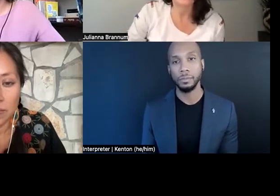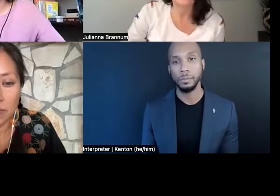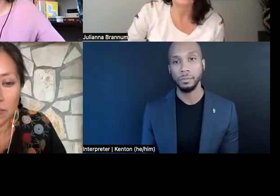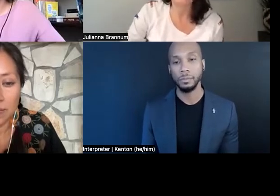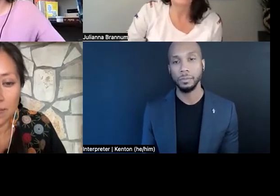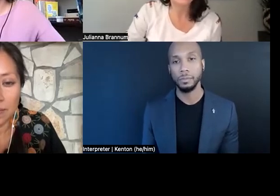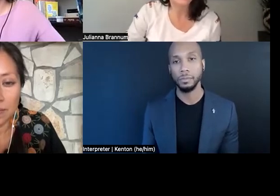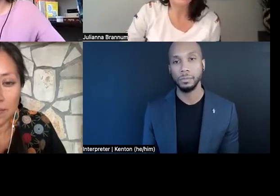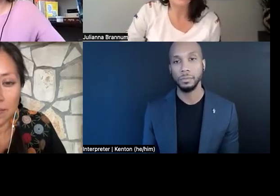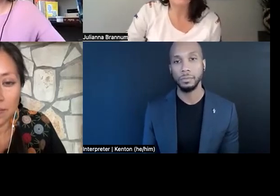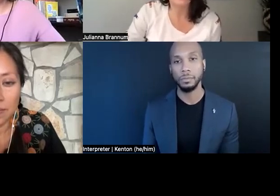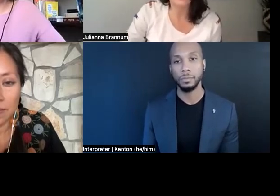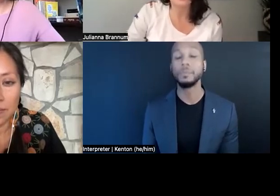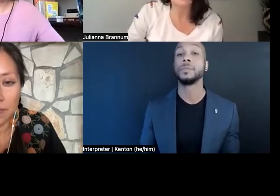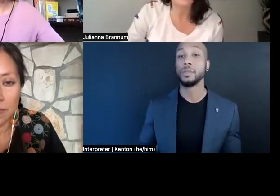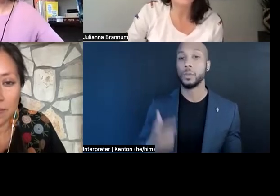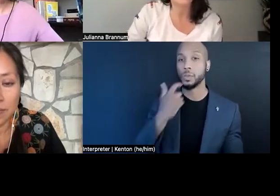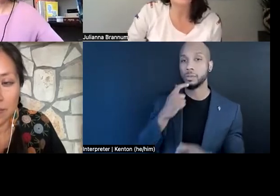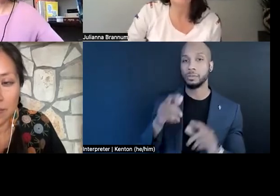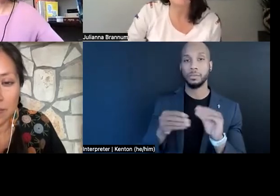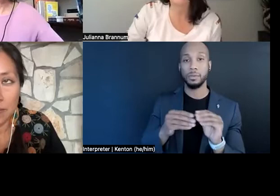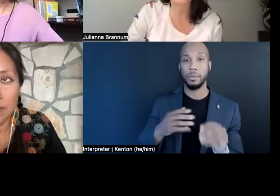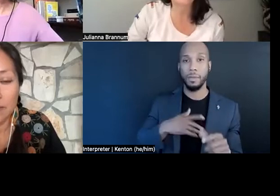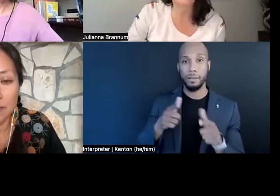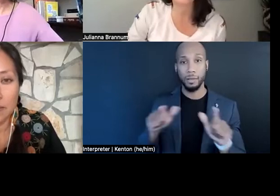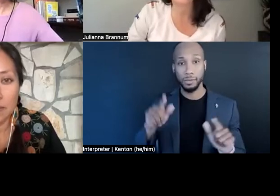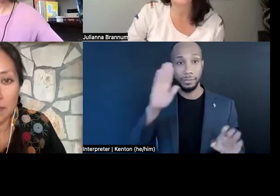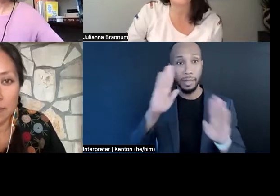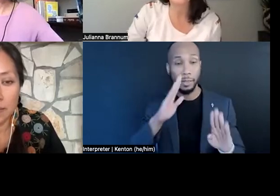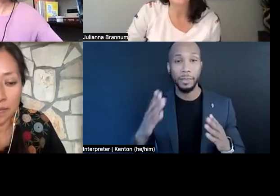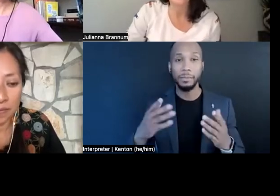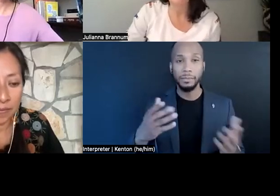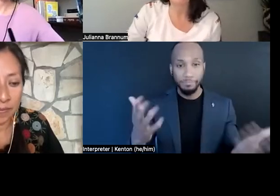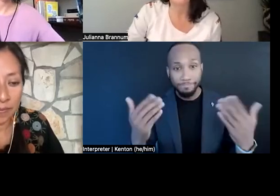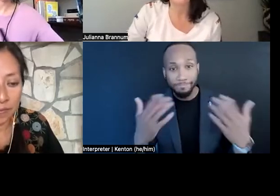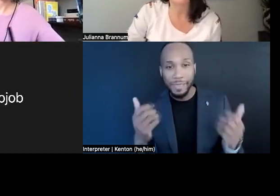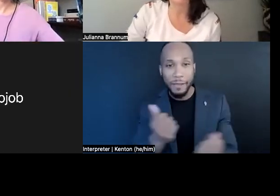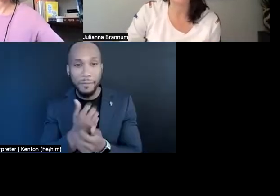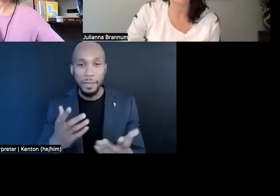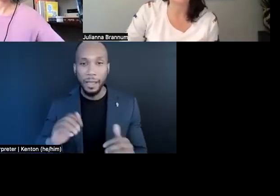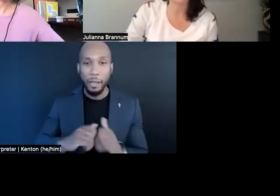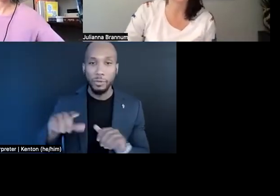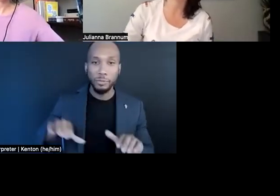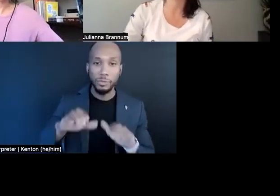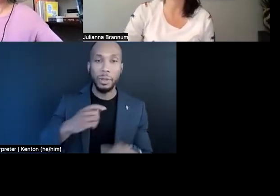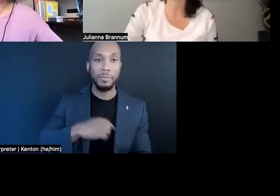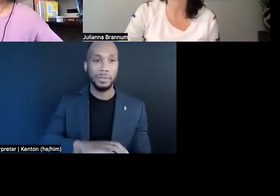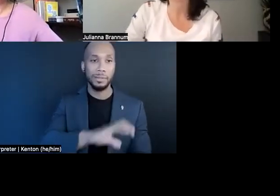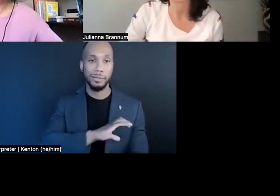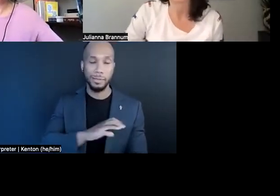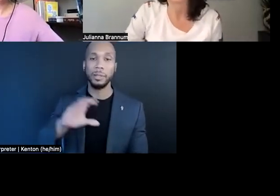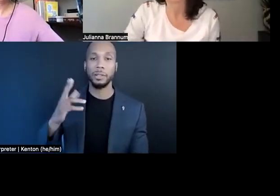is Comanche, my language. Hello, tell me everything. How are you doing? I'm a citizen of the Comanche